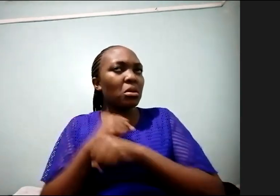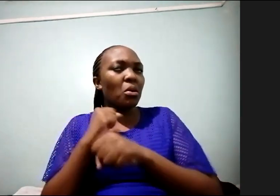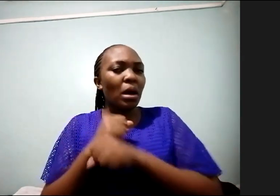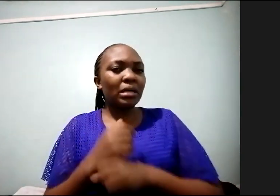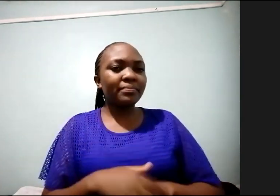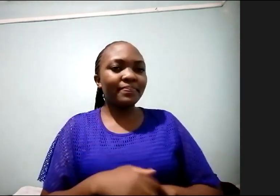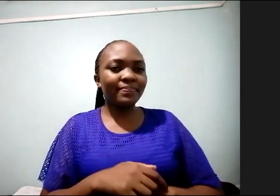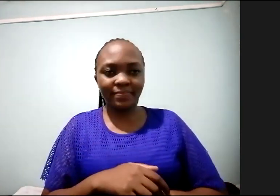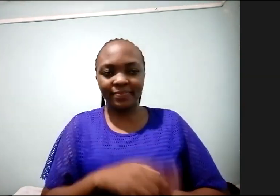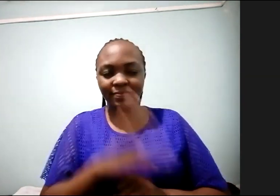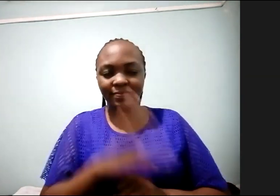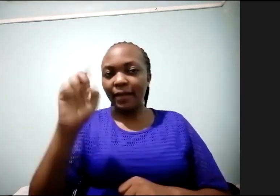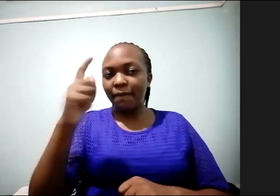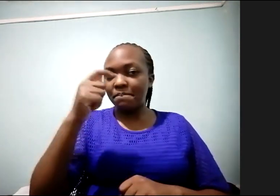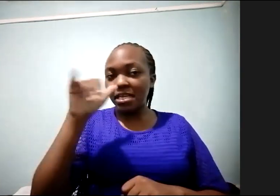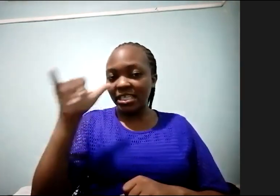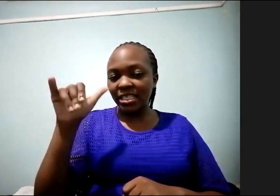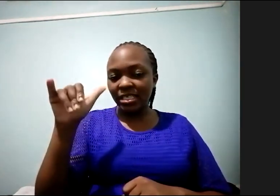you wanted to go?